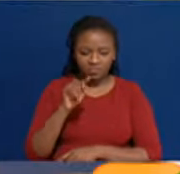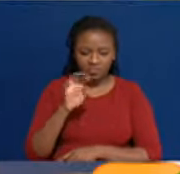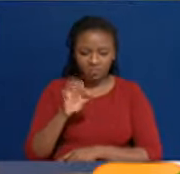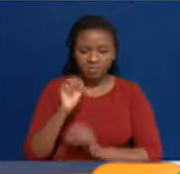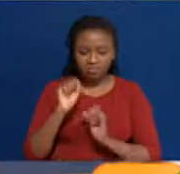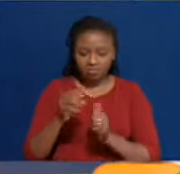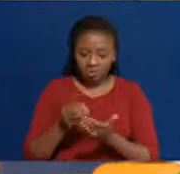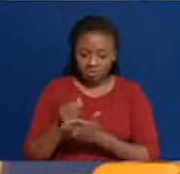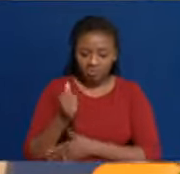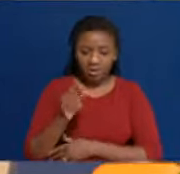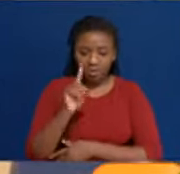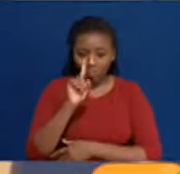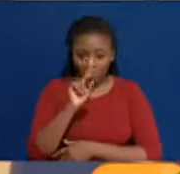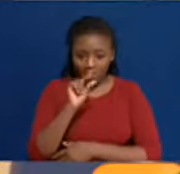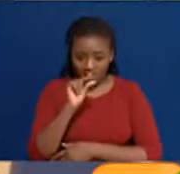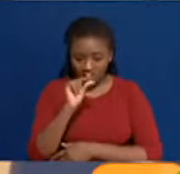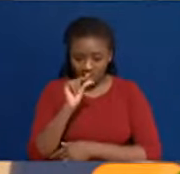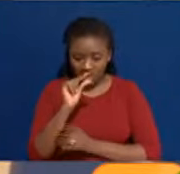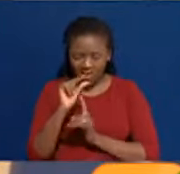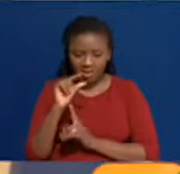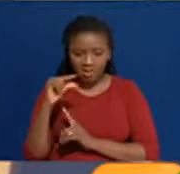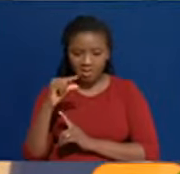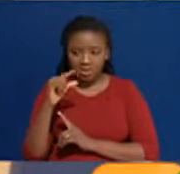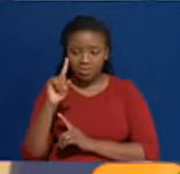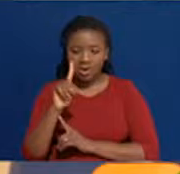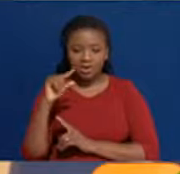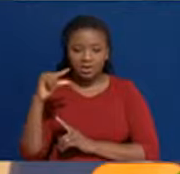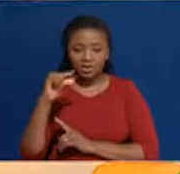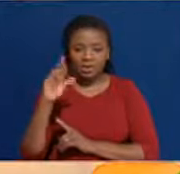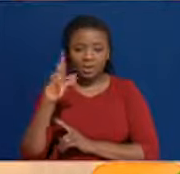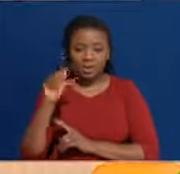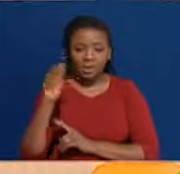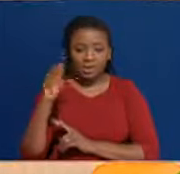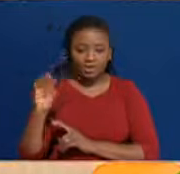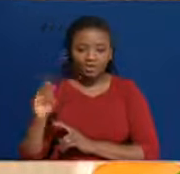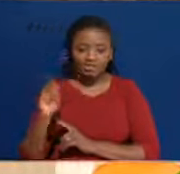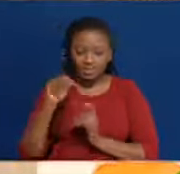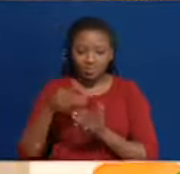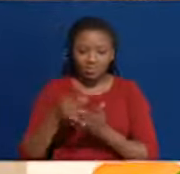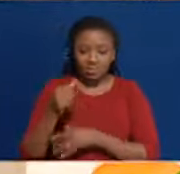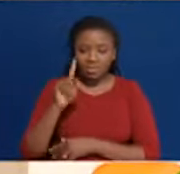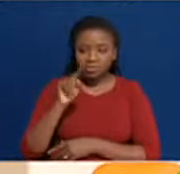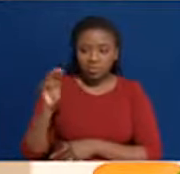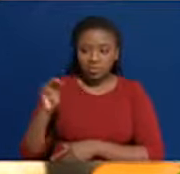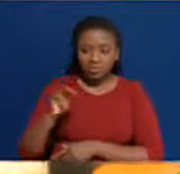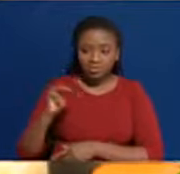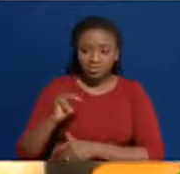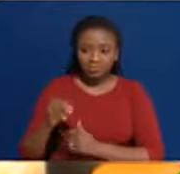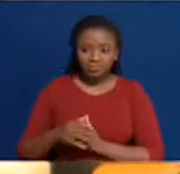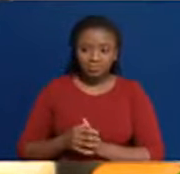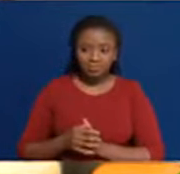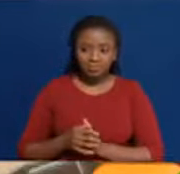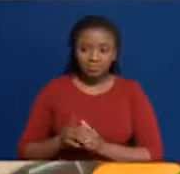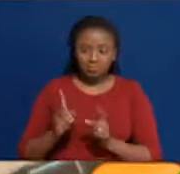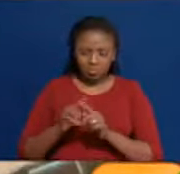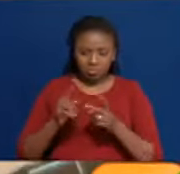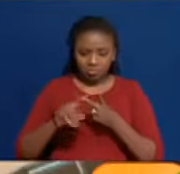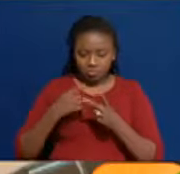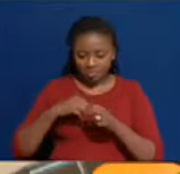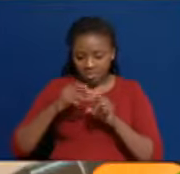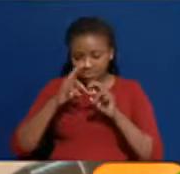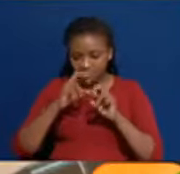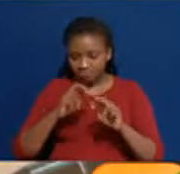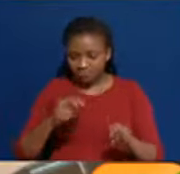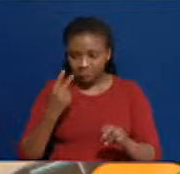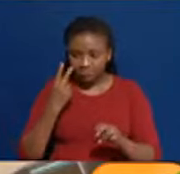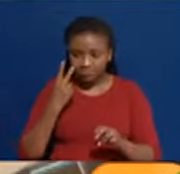1 million. I have to first look if it's clean, if it is natural. From there we have to look at the refractive index. I have to check for